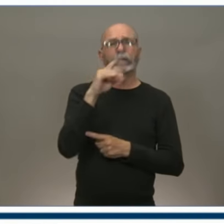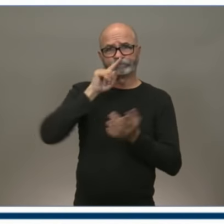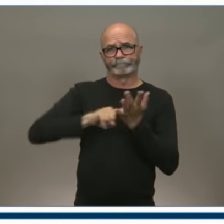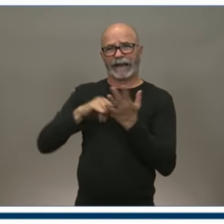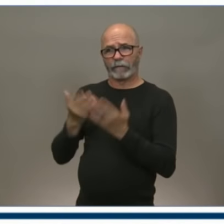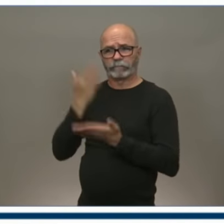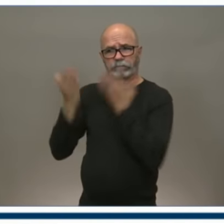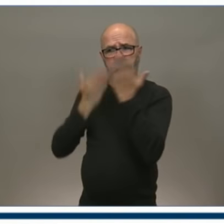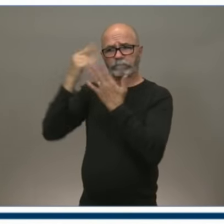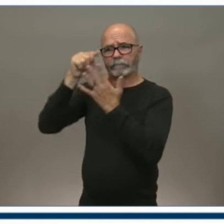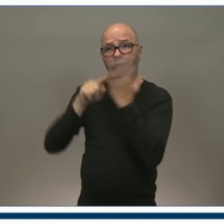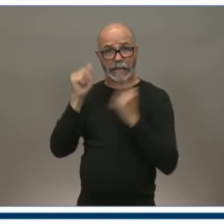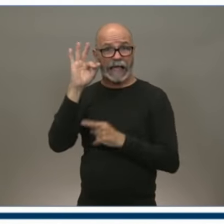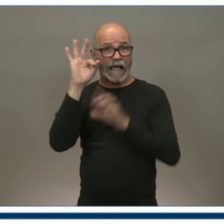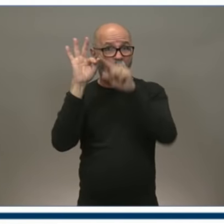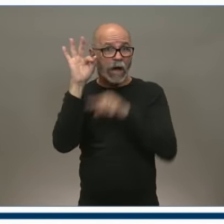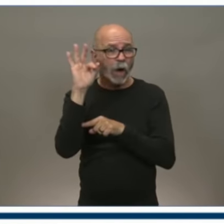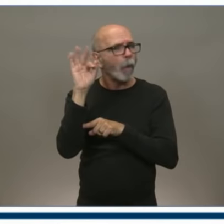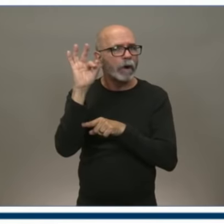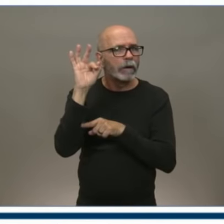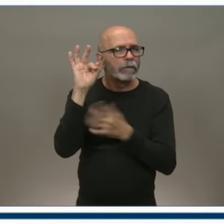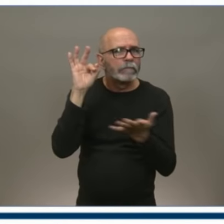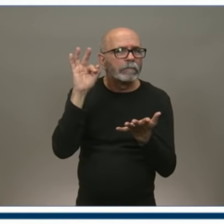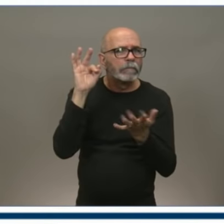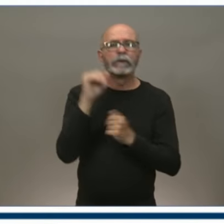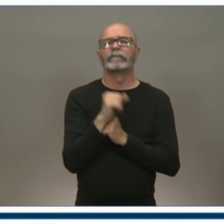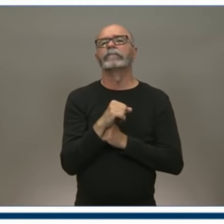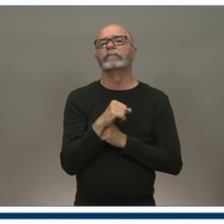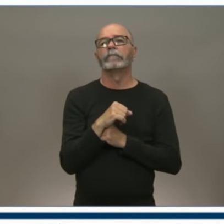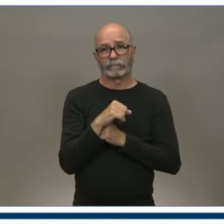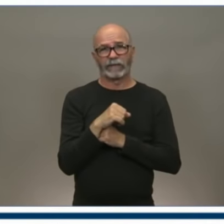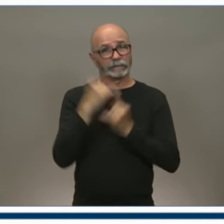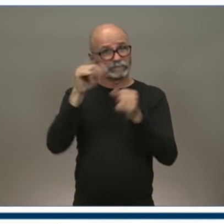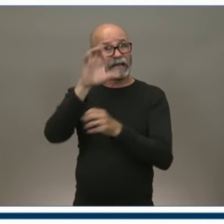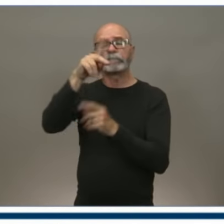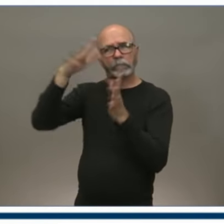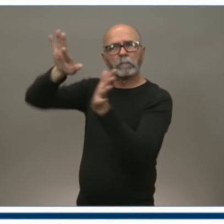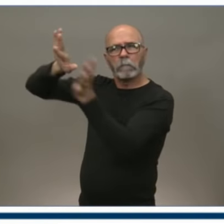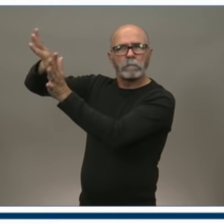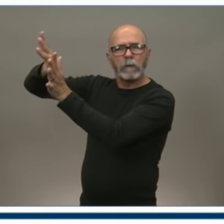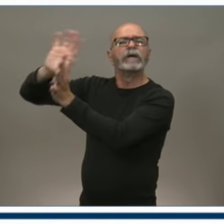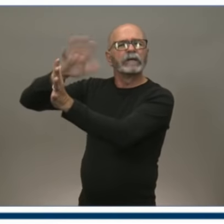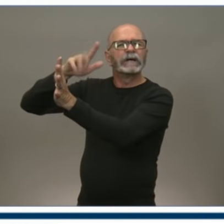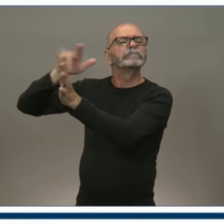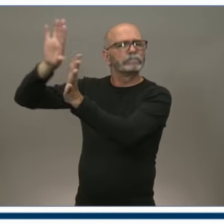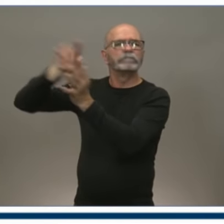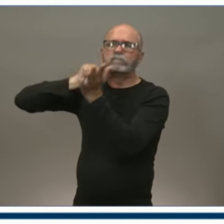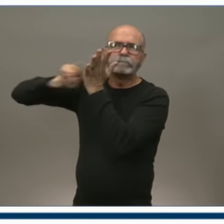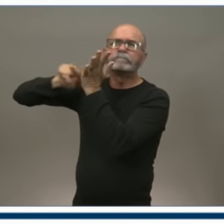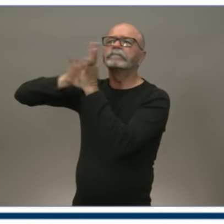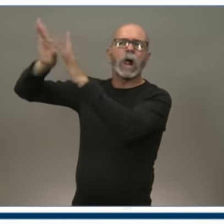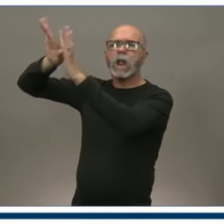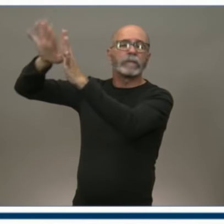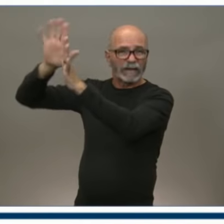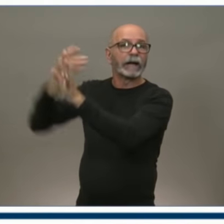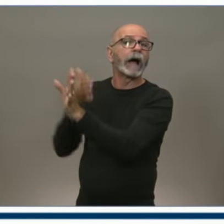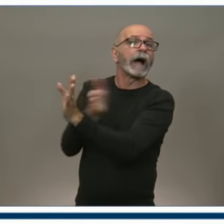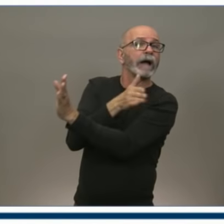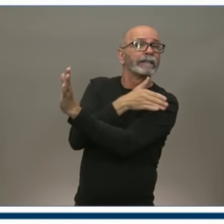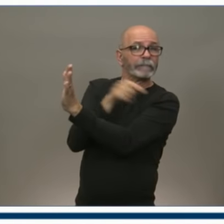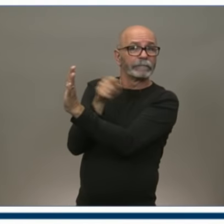still on the group of cases in Clayton Park. We're still looking at those to try to ultimately have